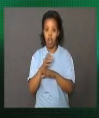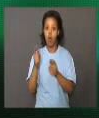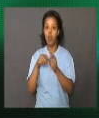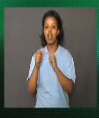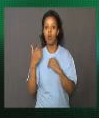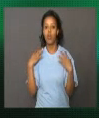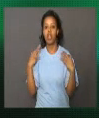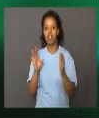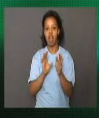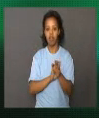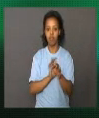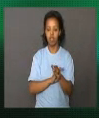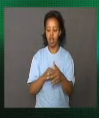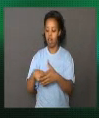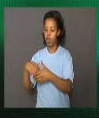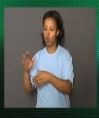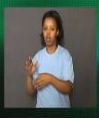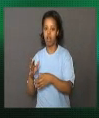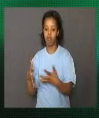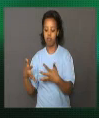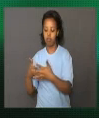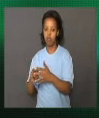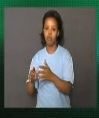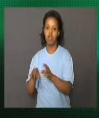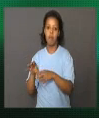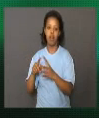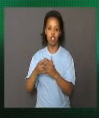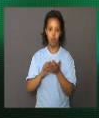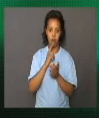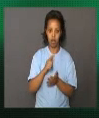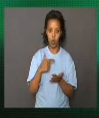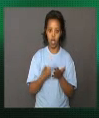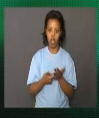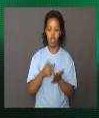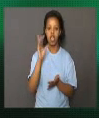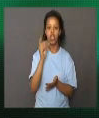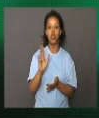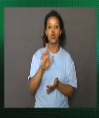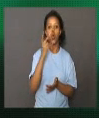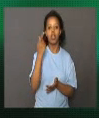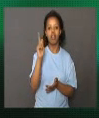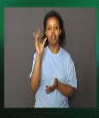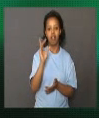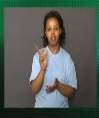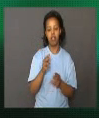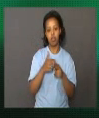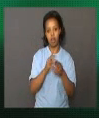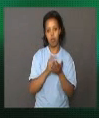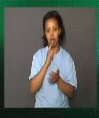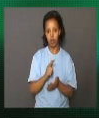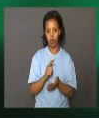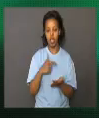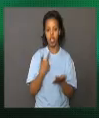Once the HIV particles leave the initial host cell, they go on to